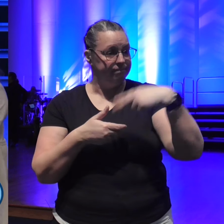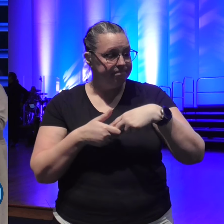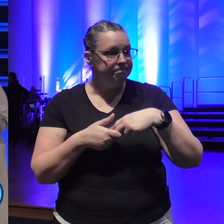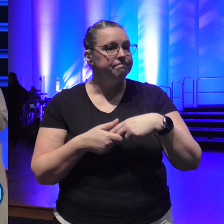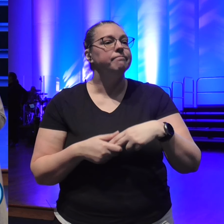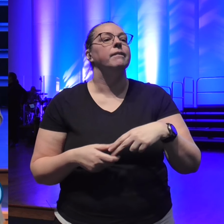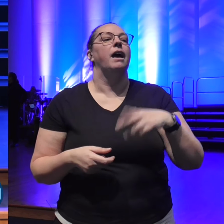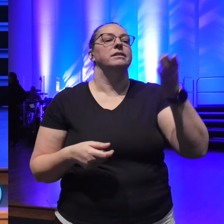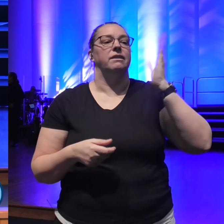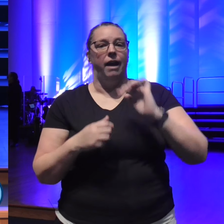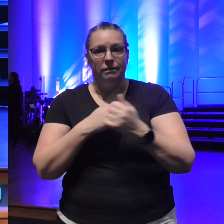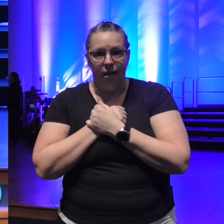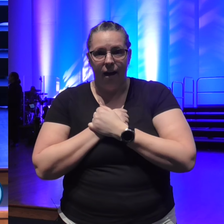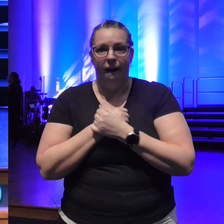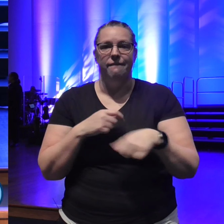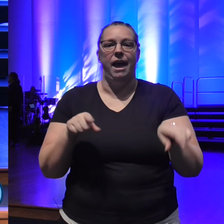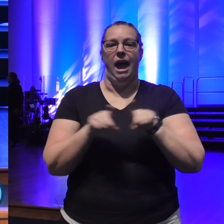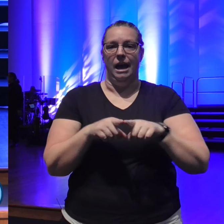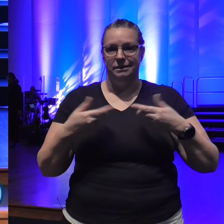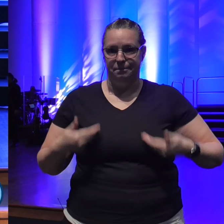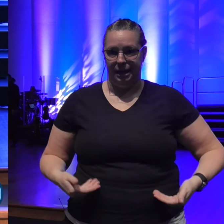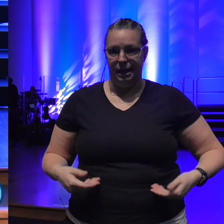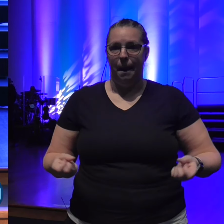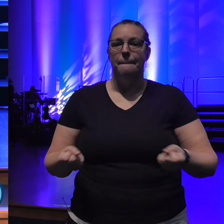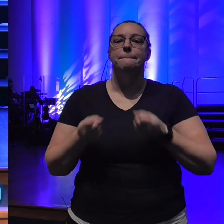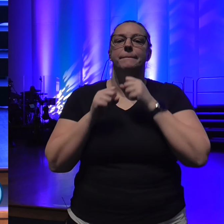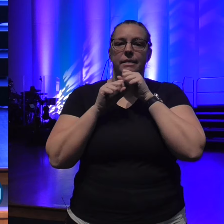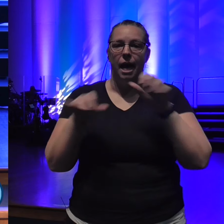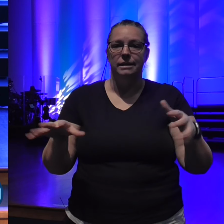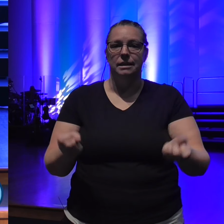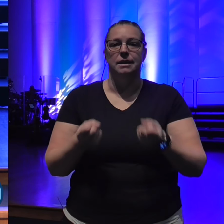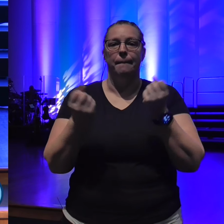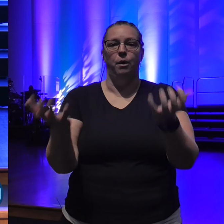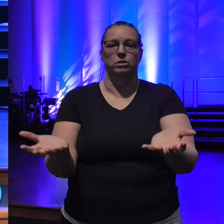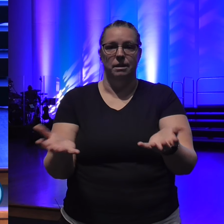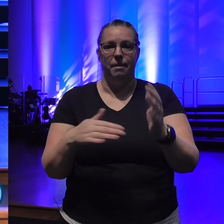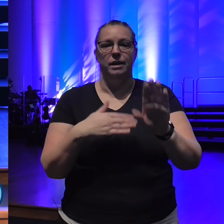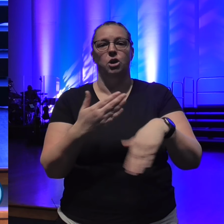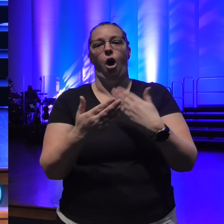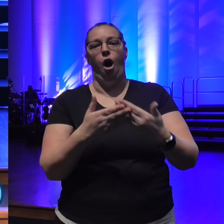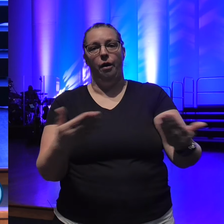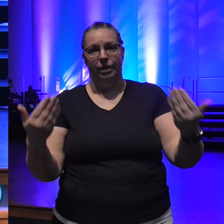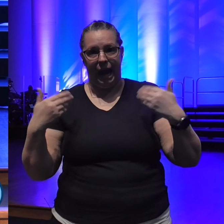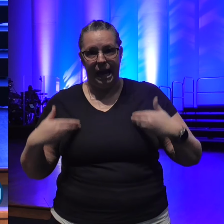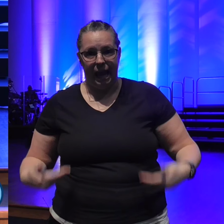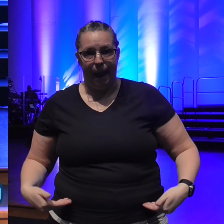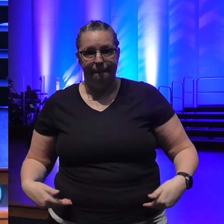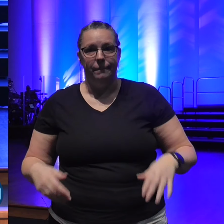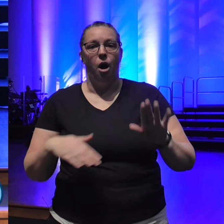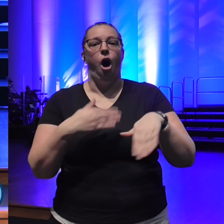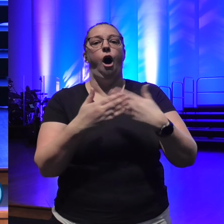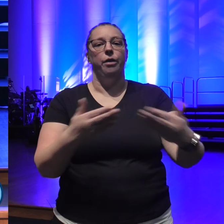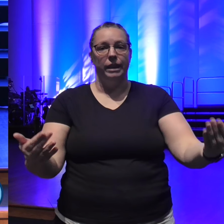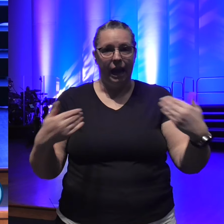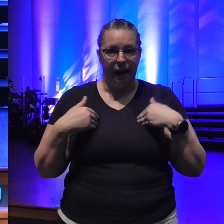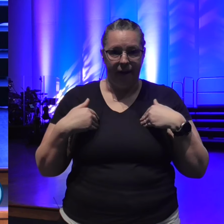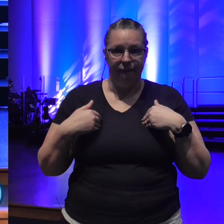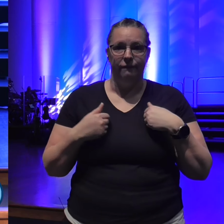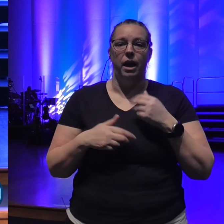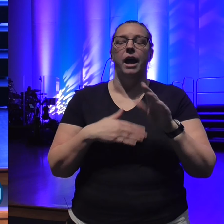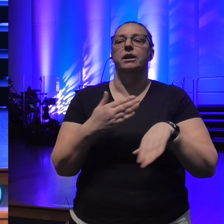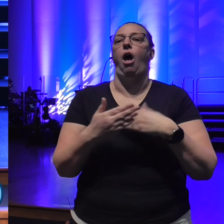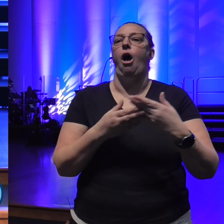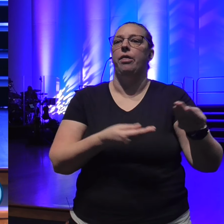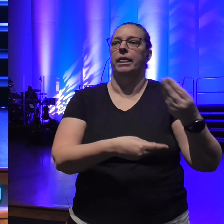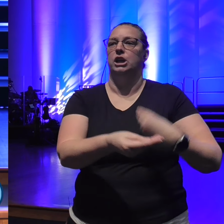us, divine love as me blesses and multiplies all that I am, all that I have,